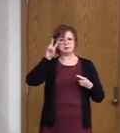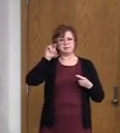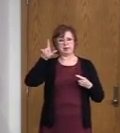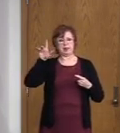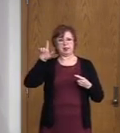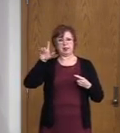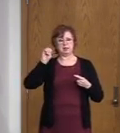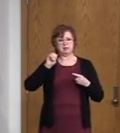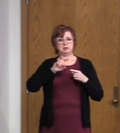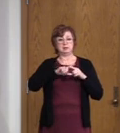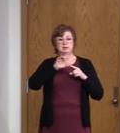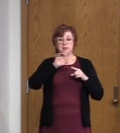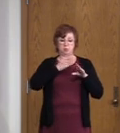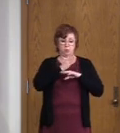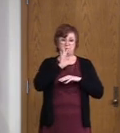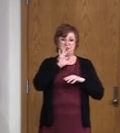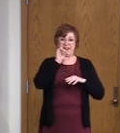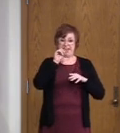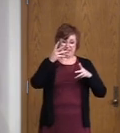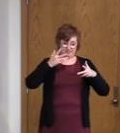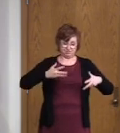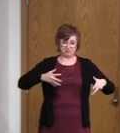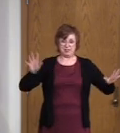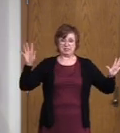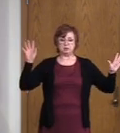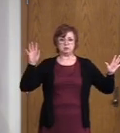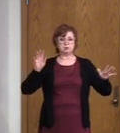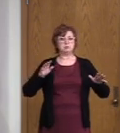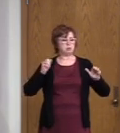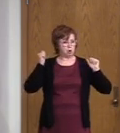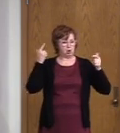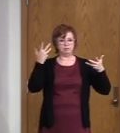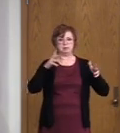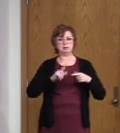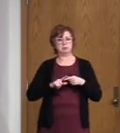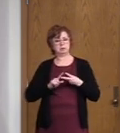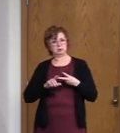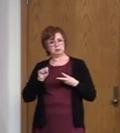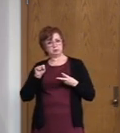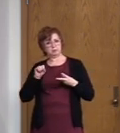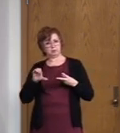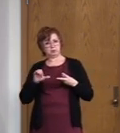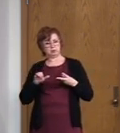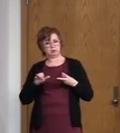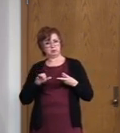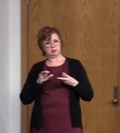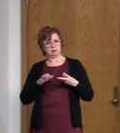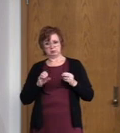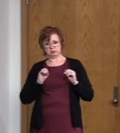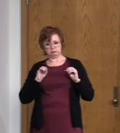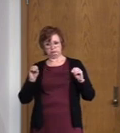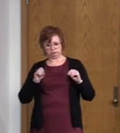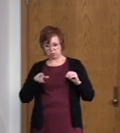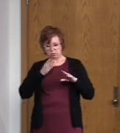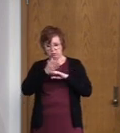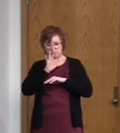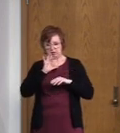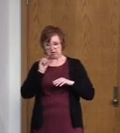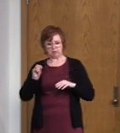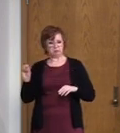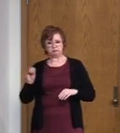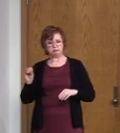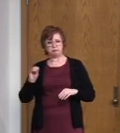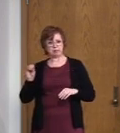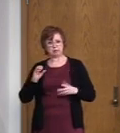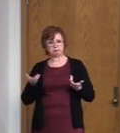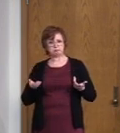but meanwhile, other parts of the province, for example, in Swift Current, there aren't any doses, there haven't been any doses given